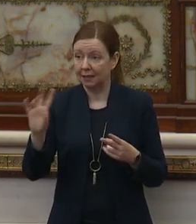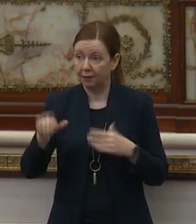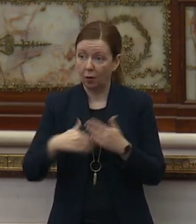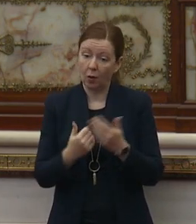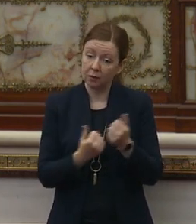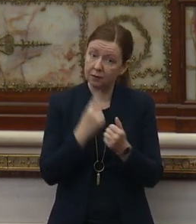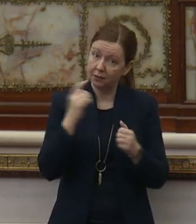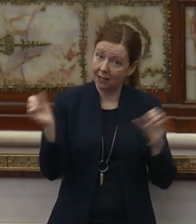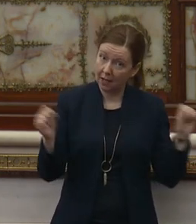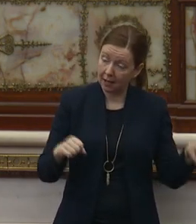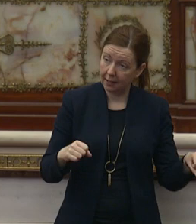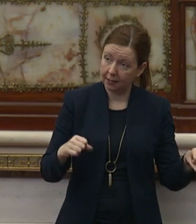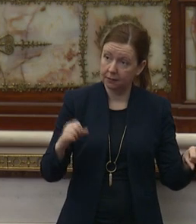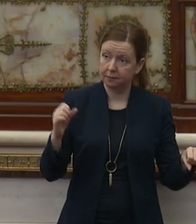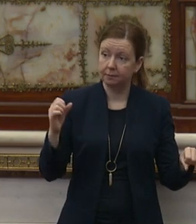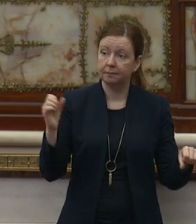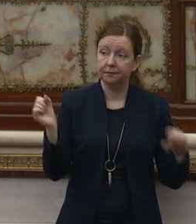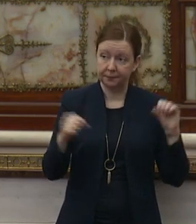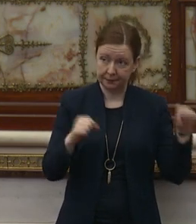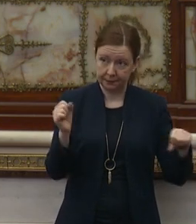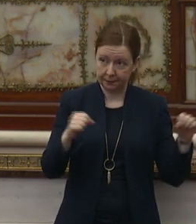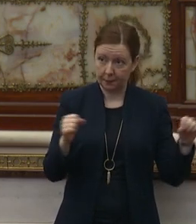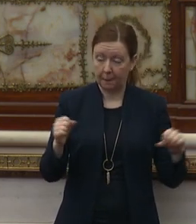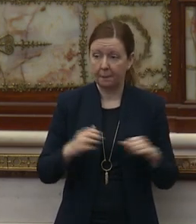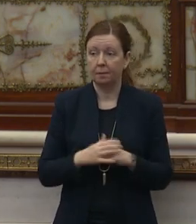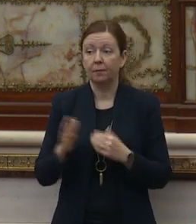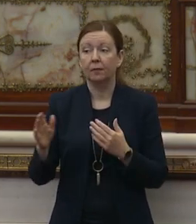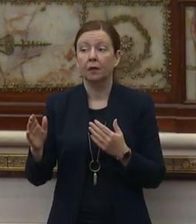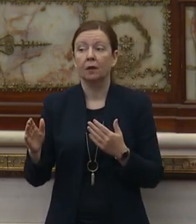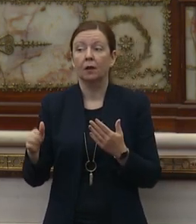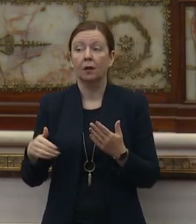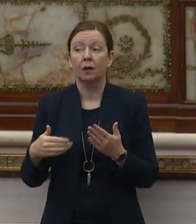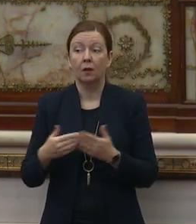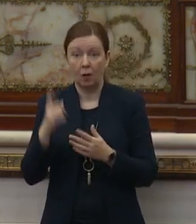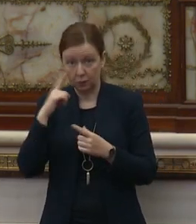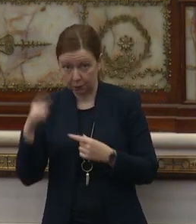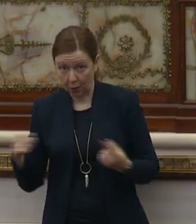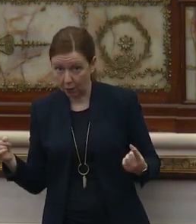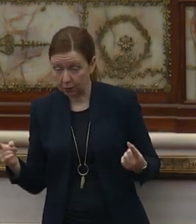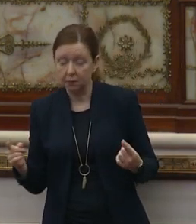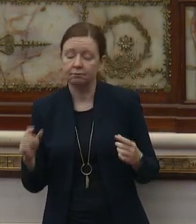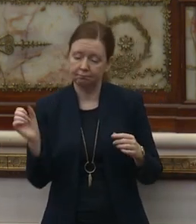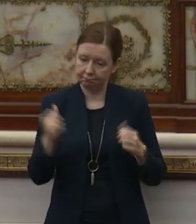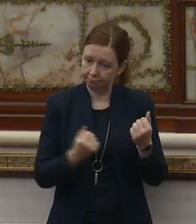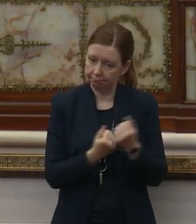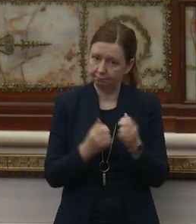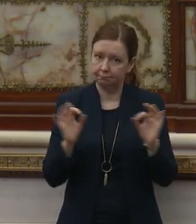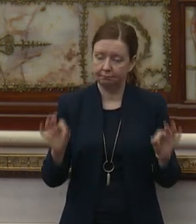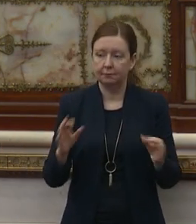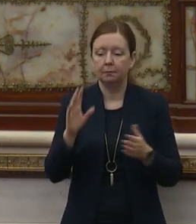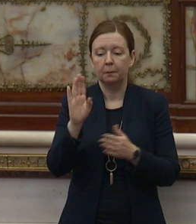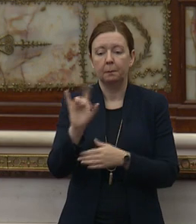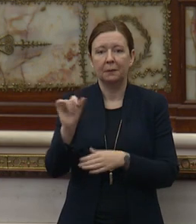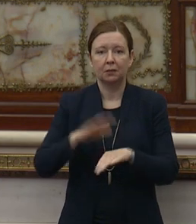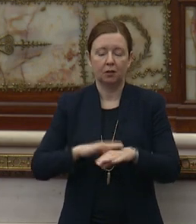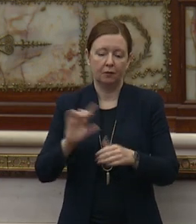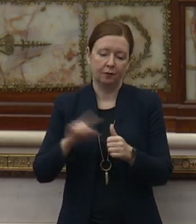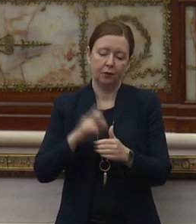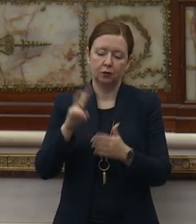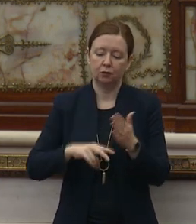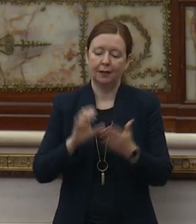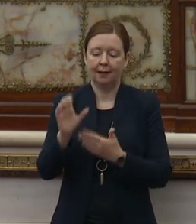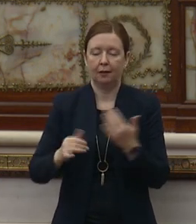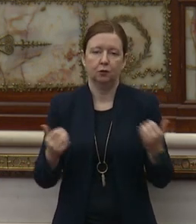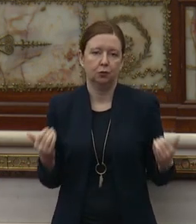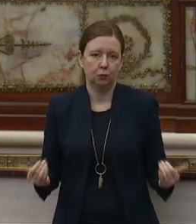those in favor indicate by saying aye. Aye. Aye. Those opposed, ayes have it. And these bills will be placed on our first reading